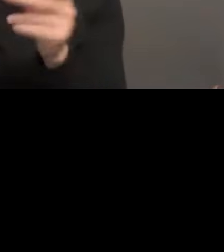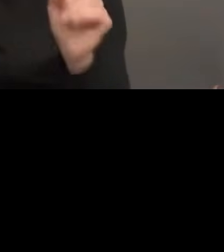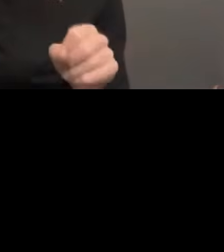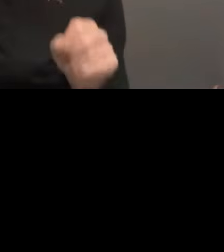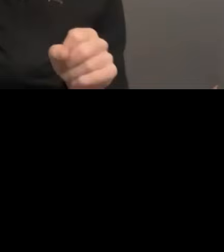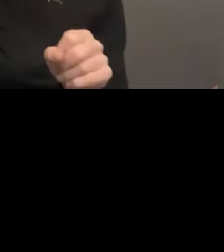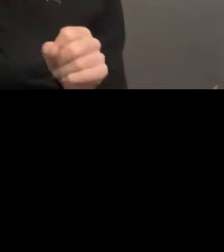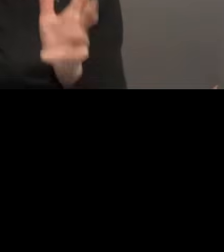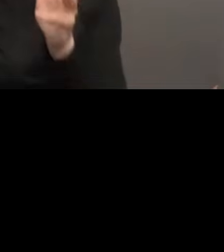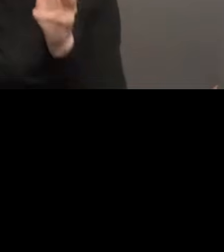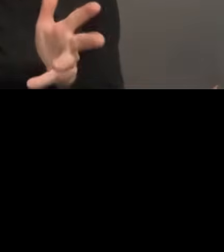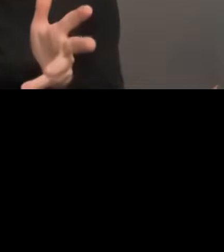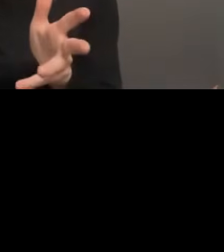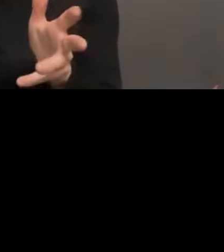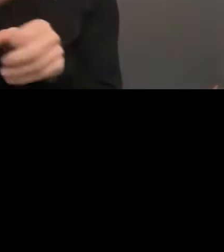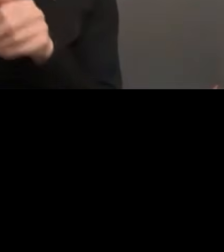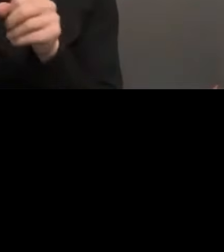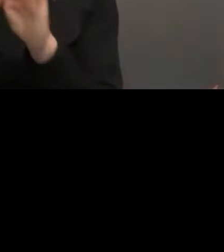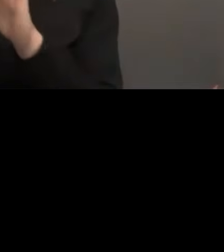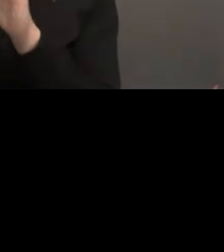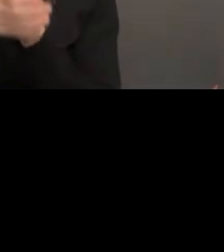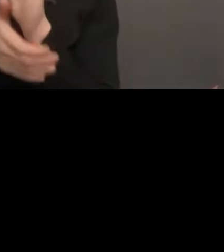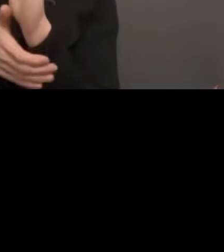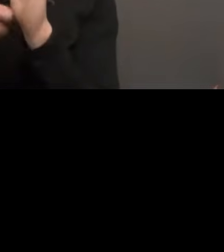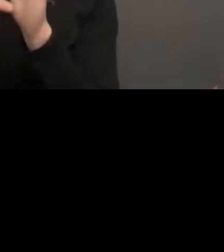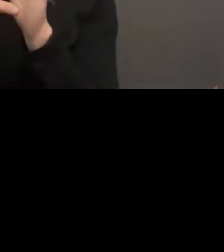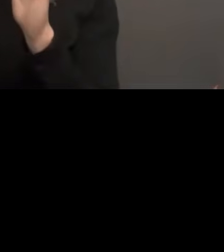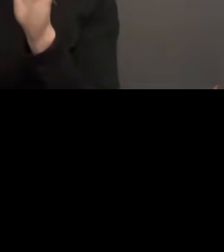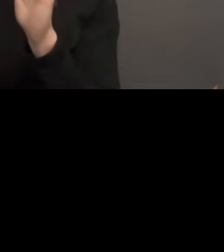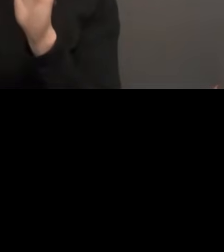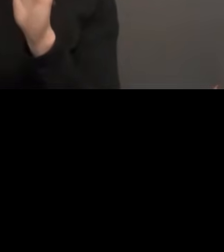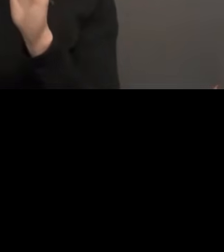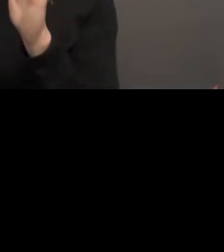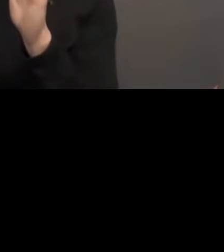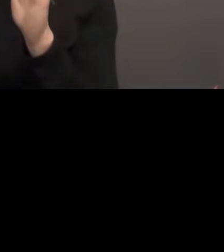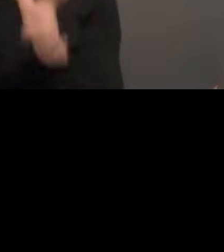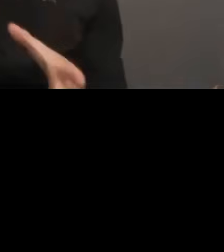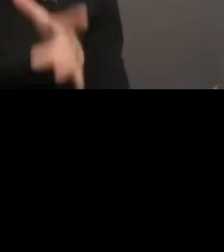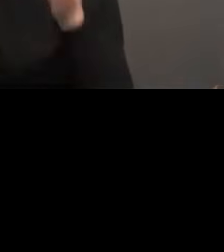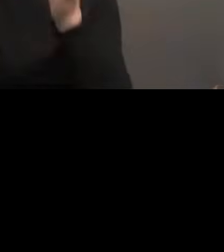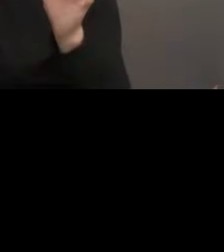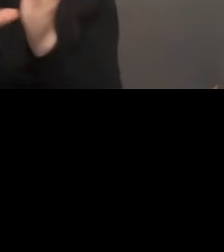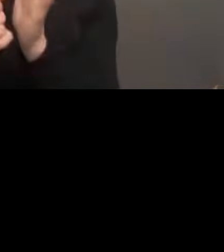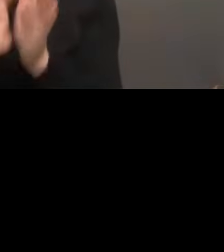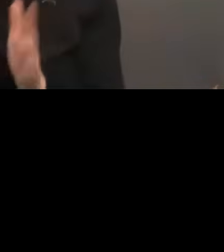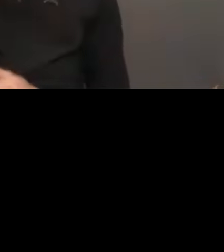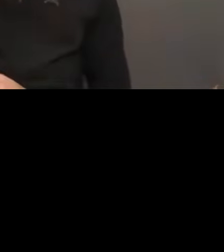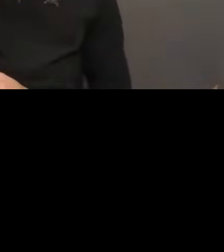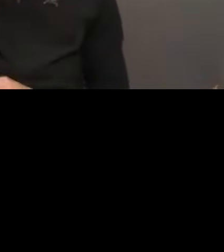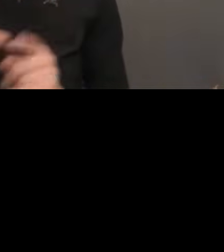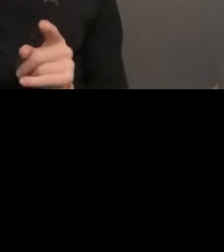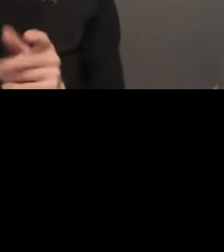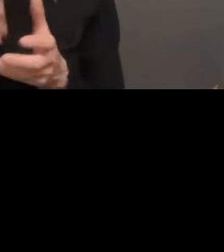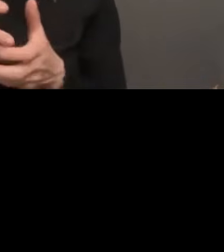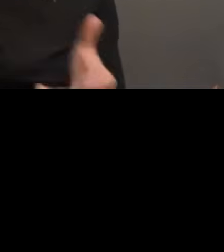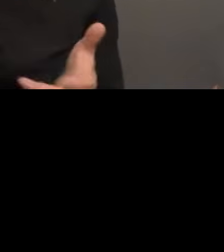leaving just enough skin on the outside of the column drum so that it could be carved away, but not so much that it made